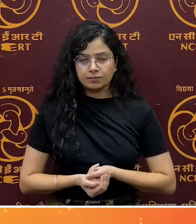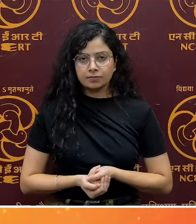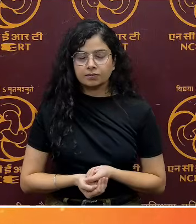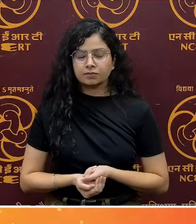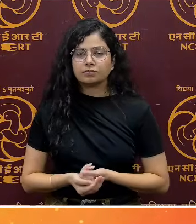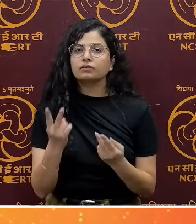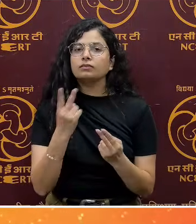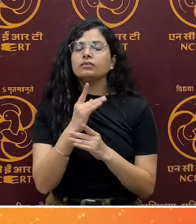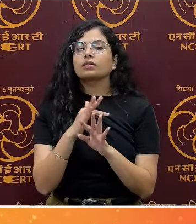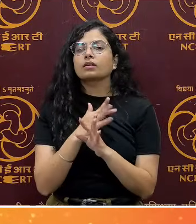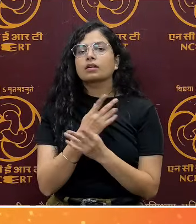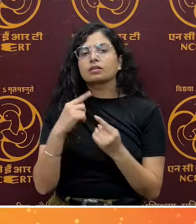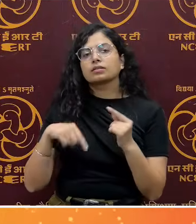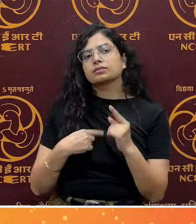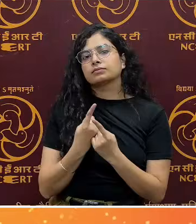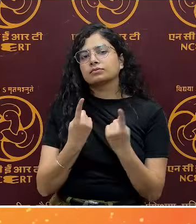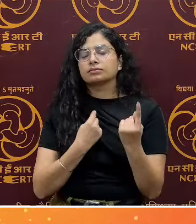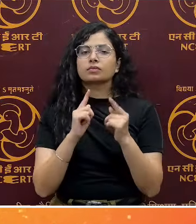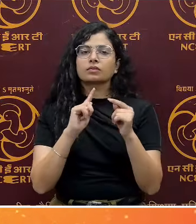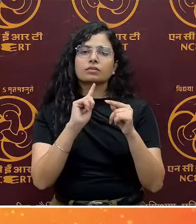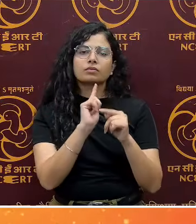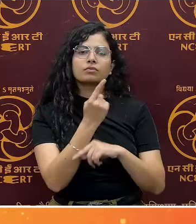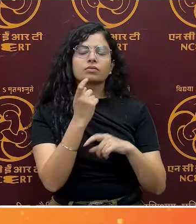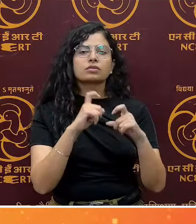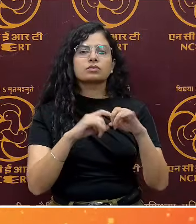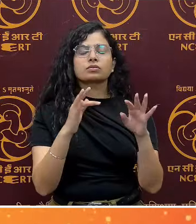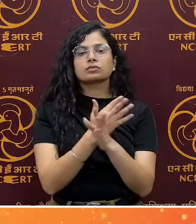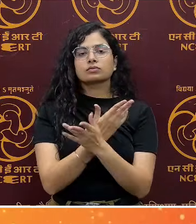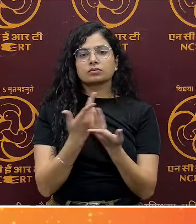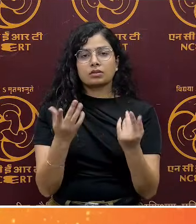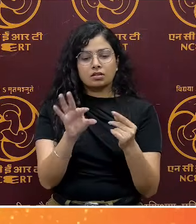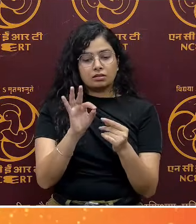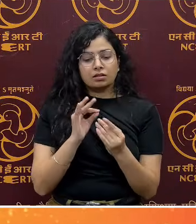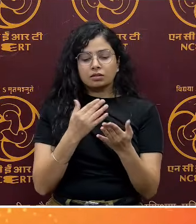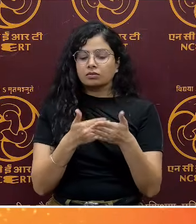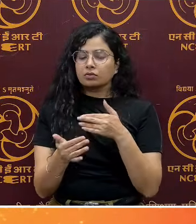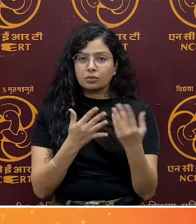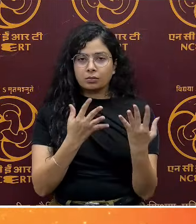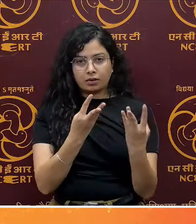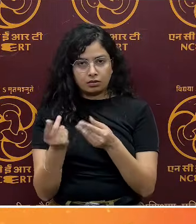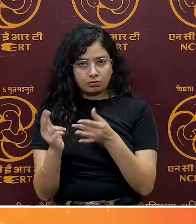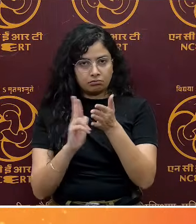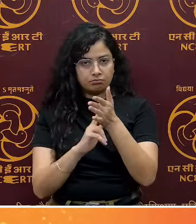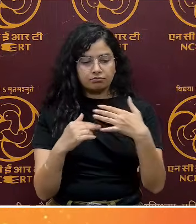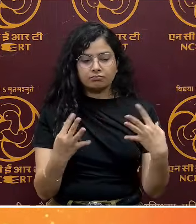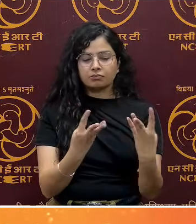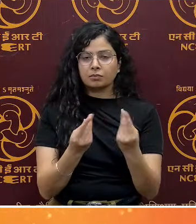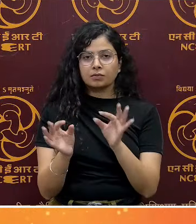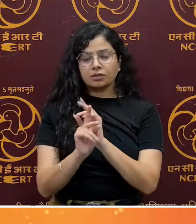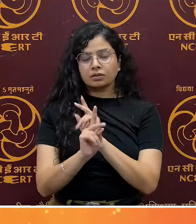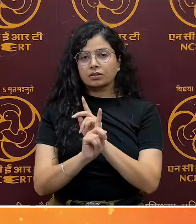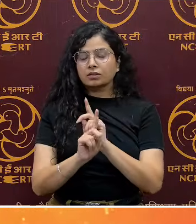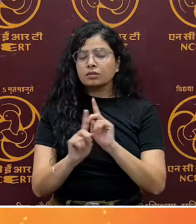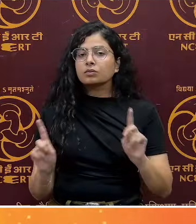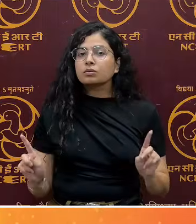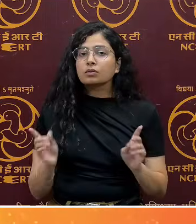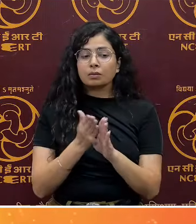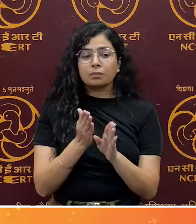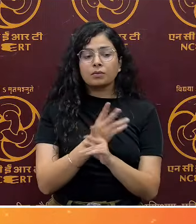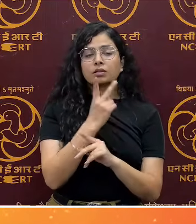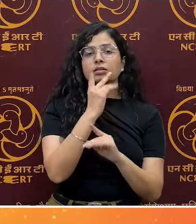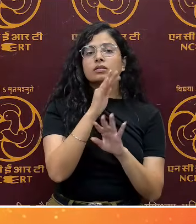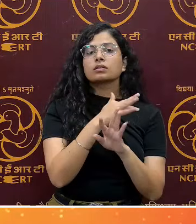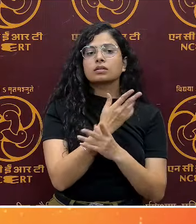See, this is the self-assessment, and the first question is, select the number which is not a natural number. As we have already seen,